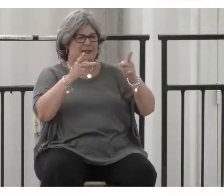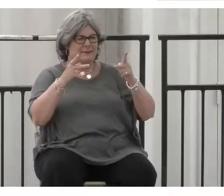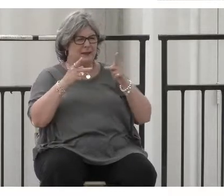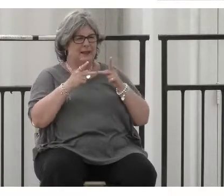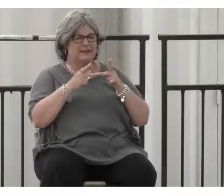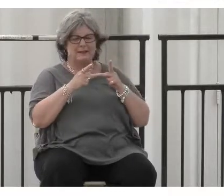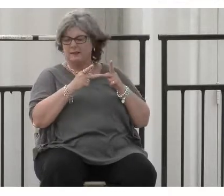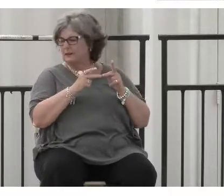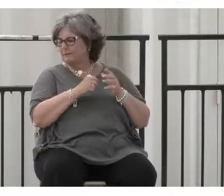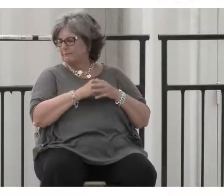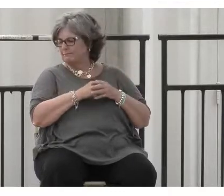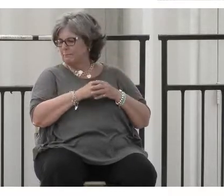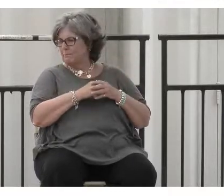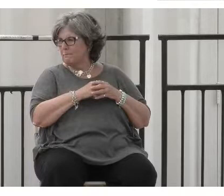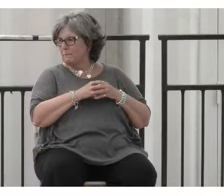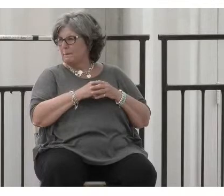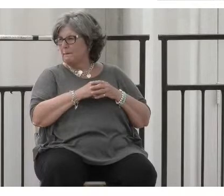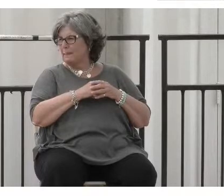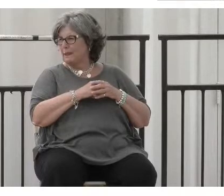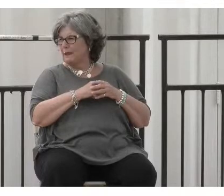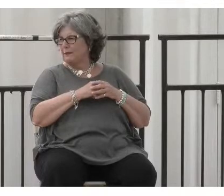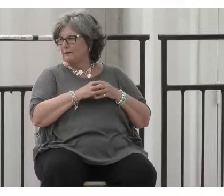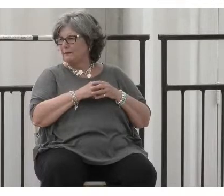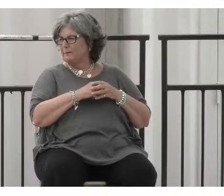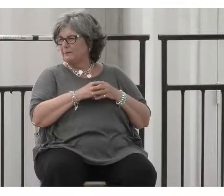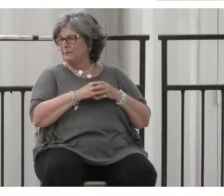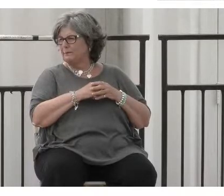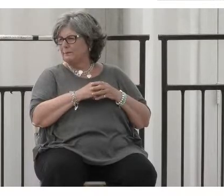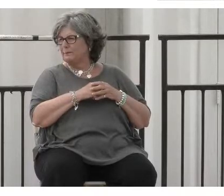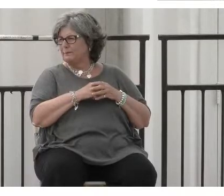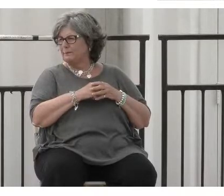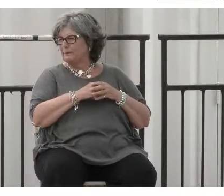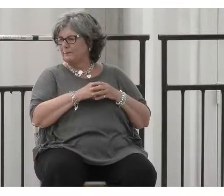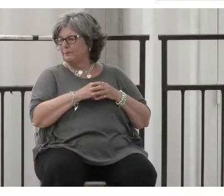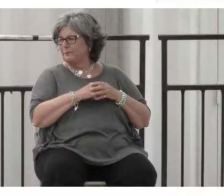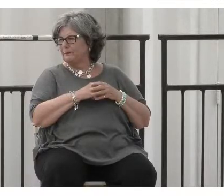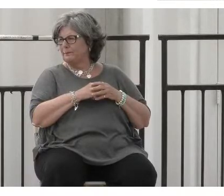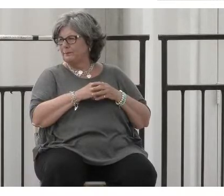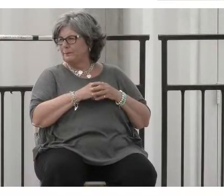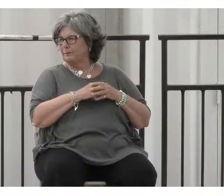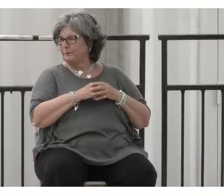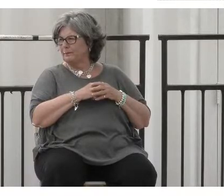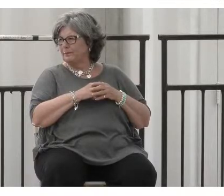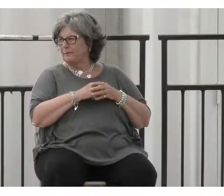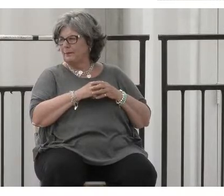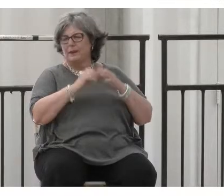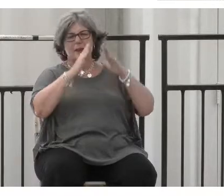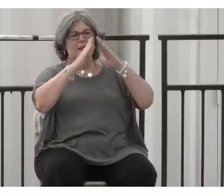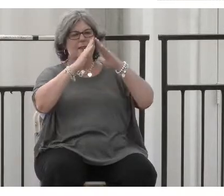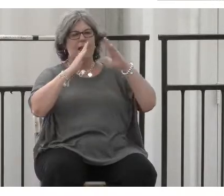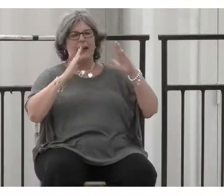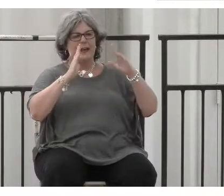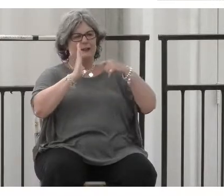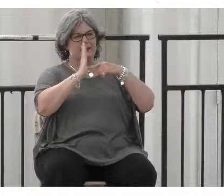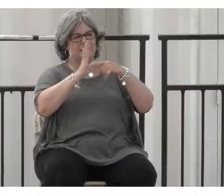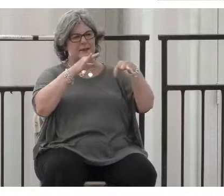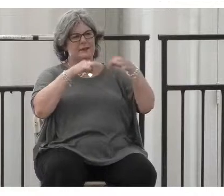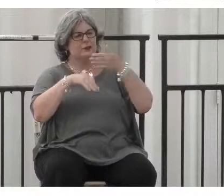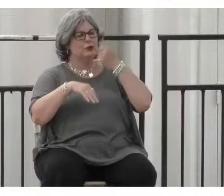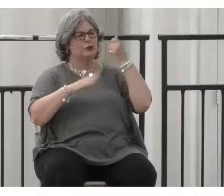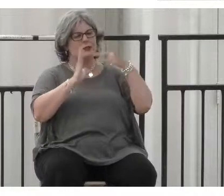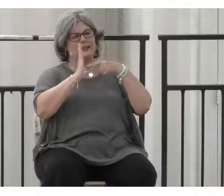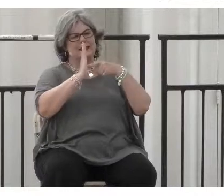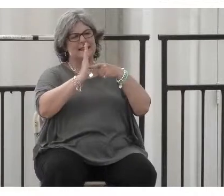apparently there's loads of them in Al-Ain. We were fortunate enough to see them. This is the house that you featured here is one of the first examples